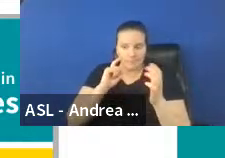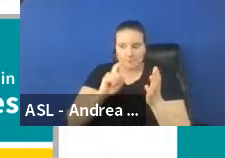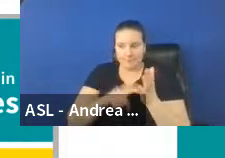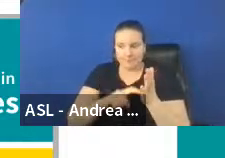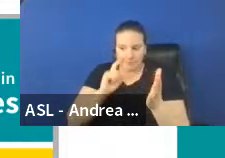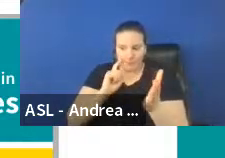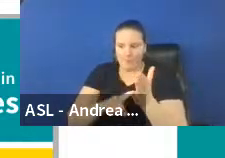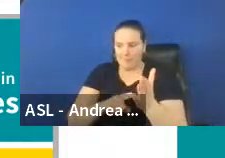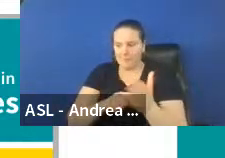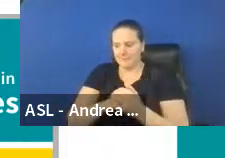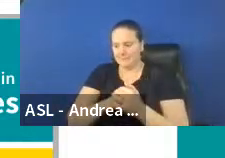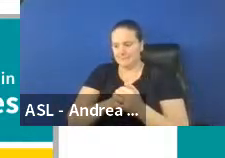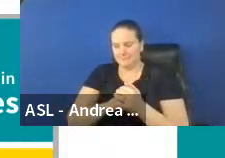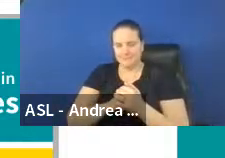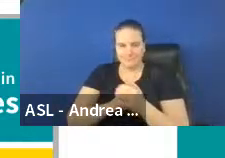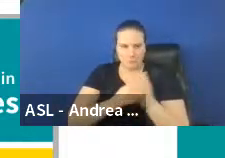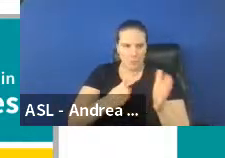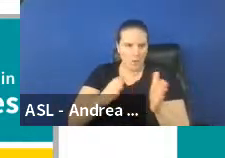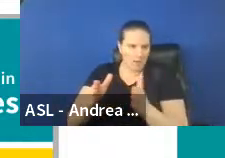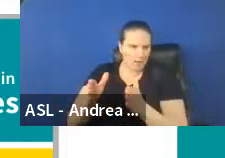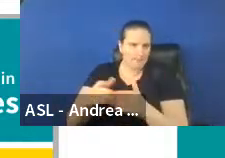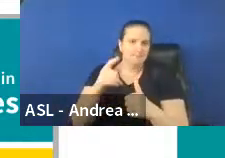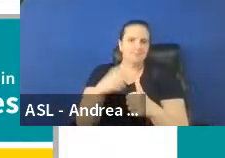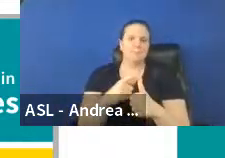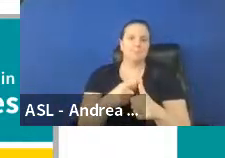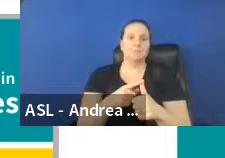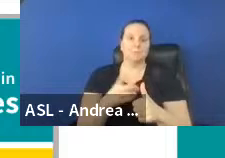notification channels. So we did